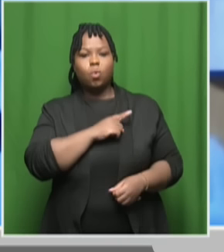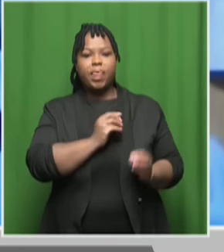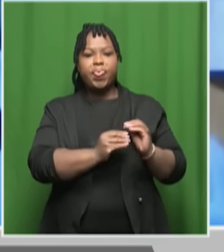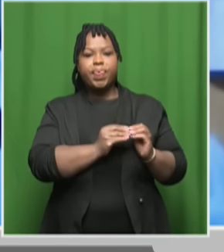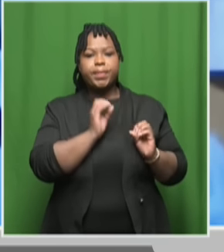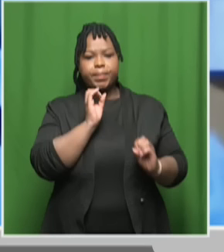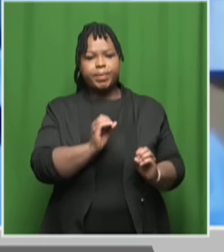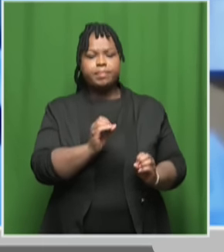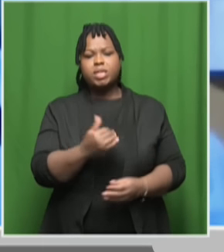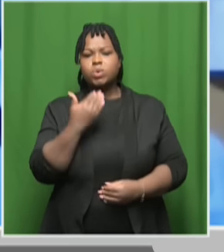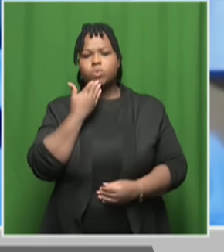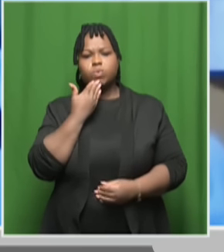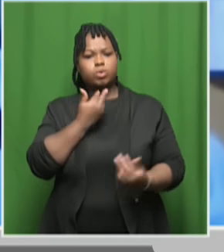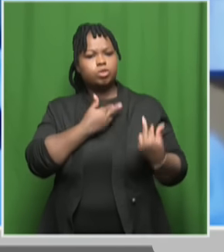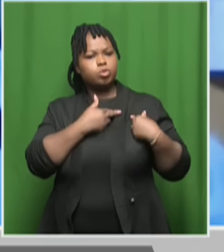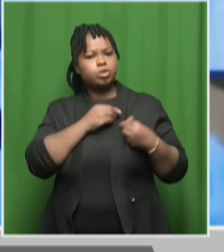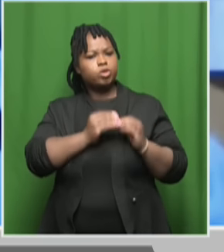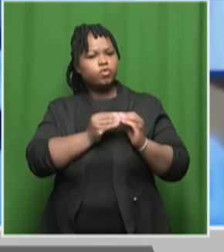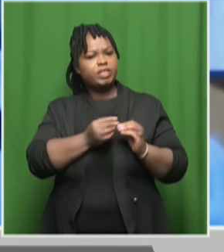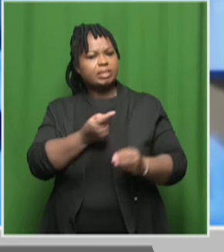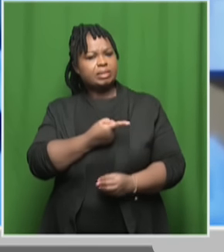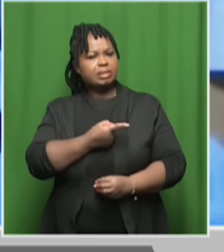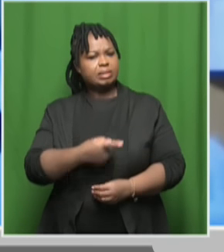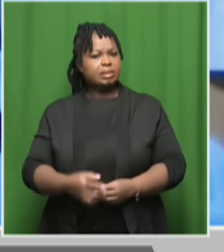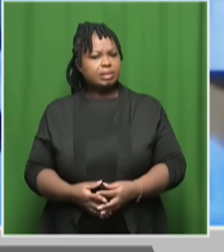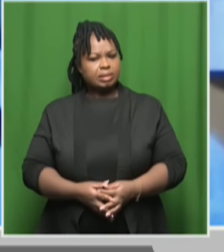is actually fixed?